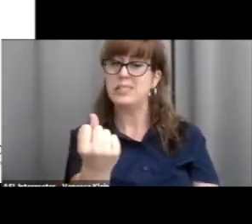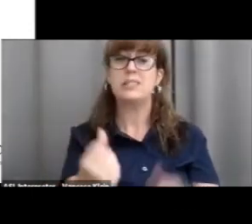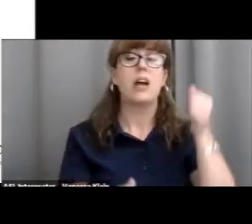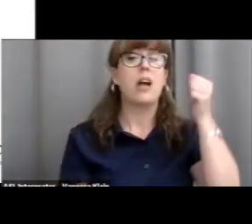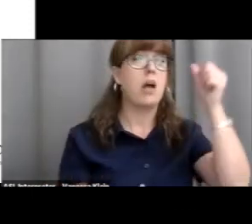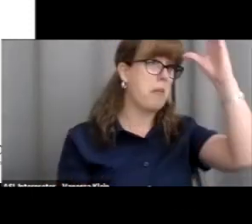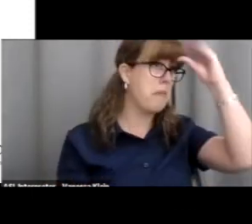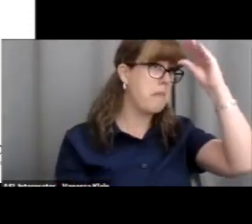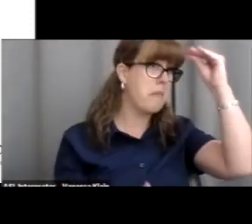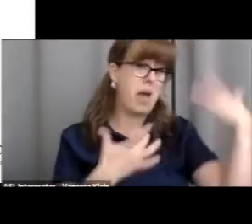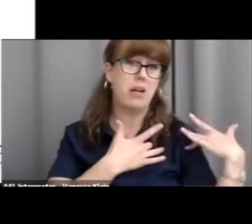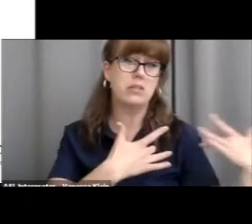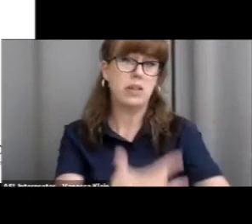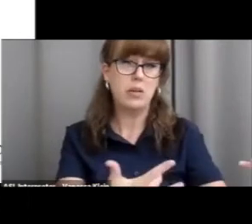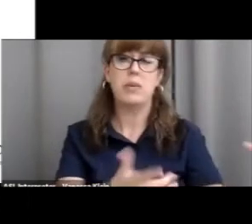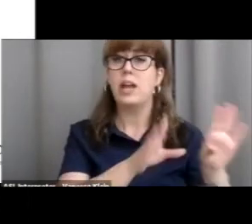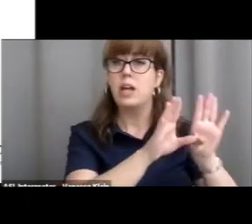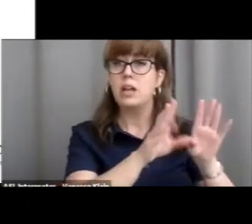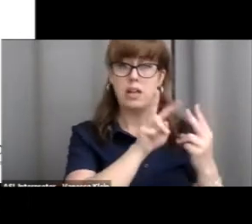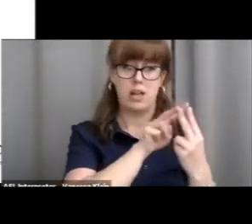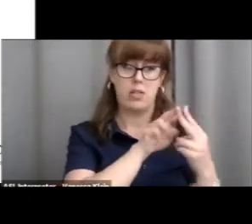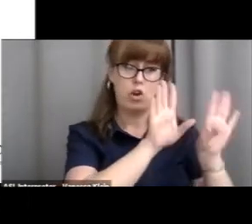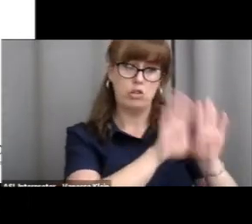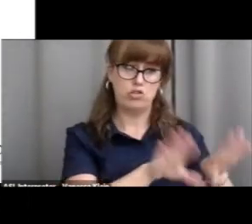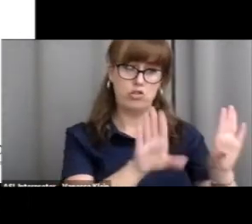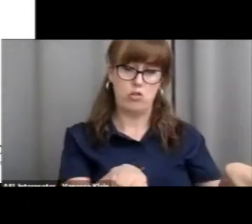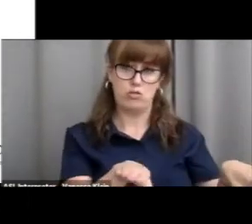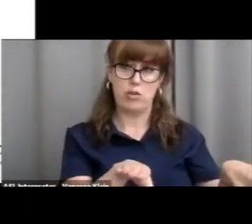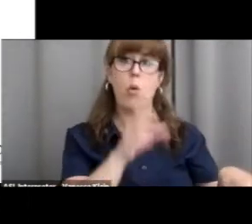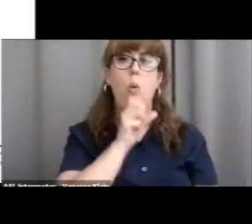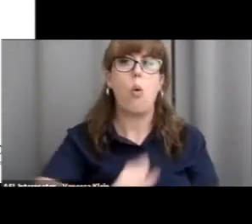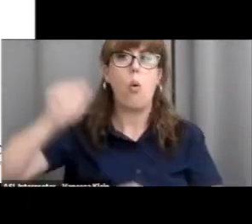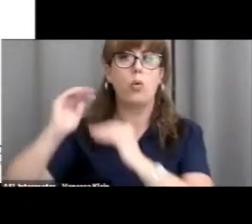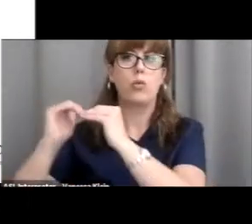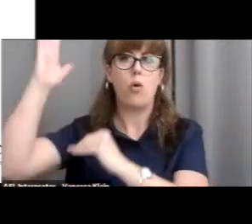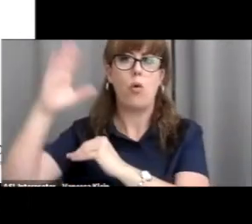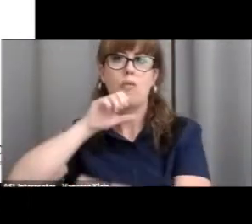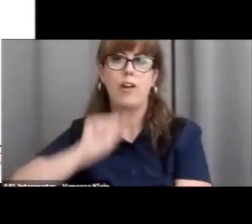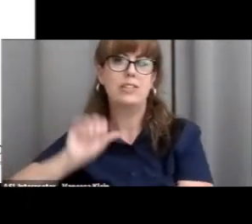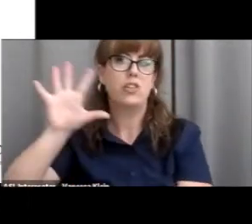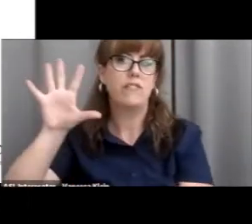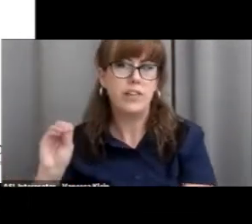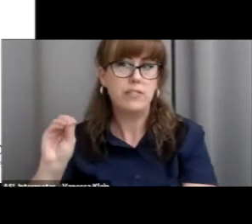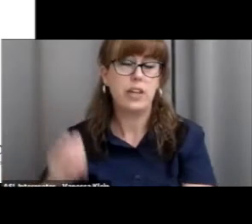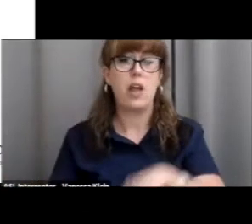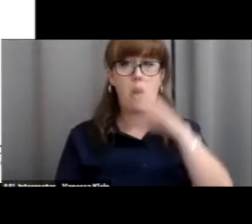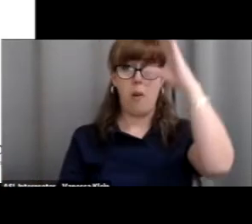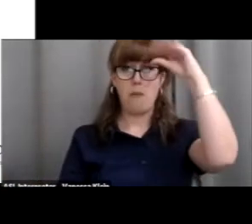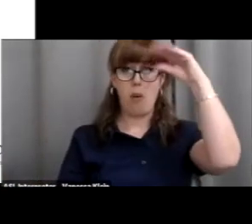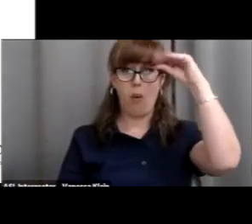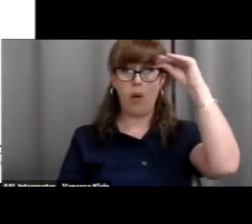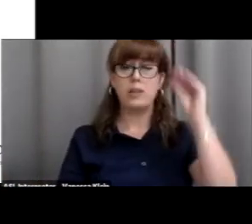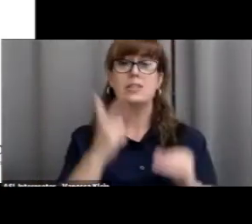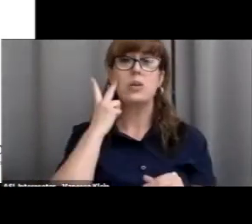likely to be either children or over the age of 50. For boys, we see that